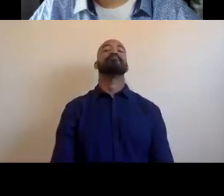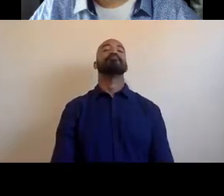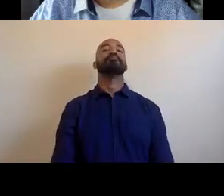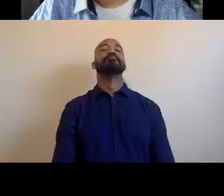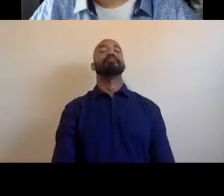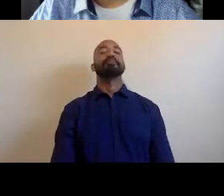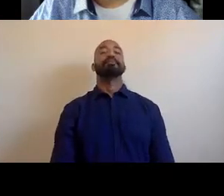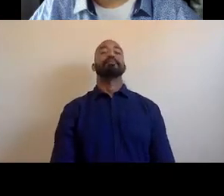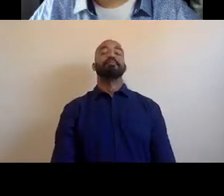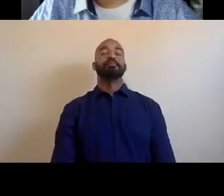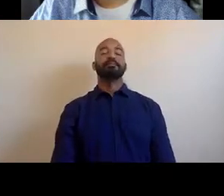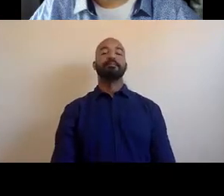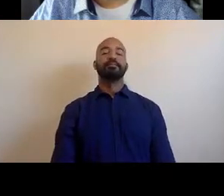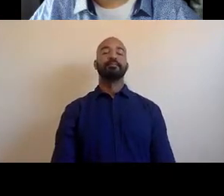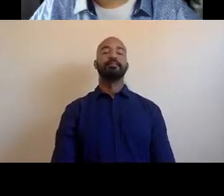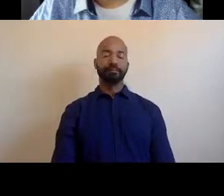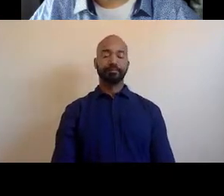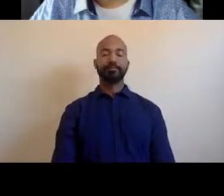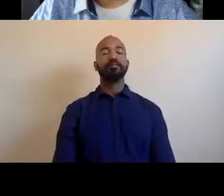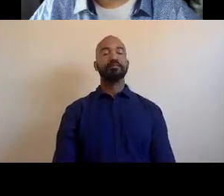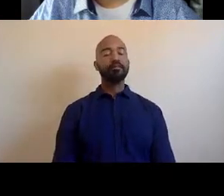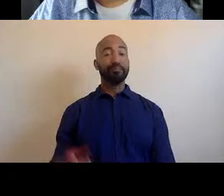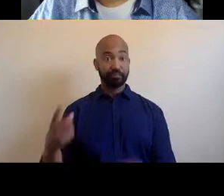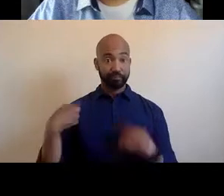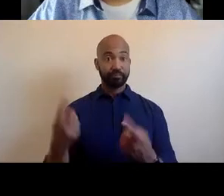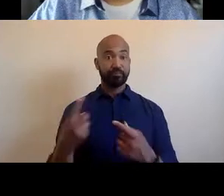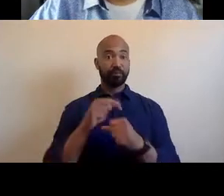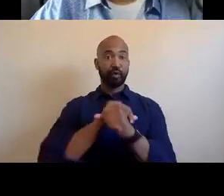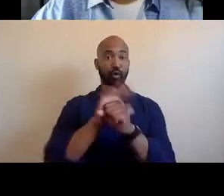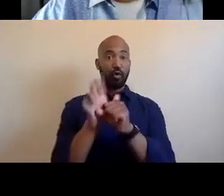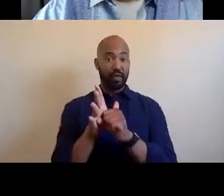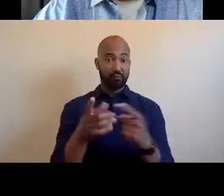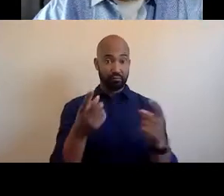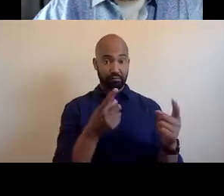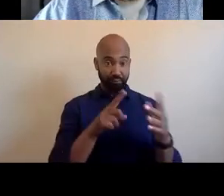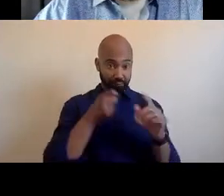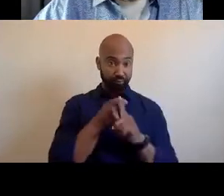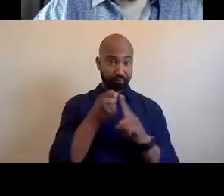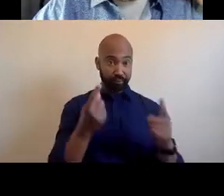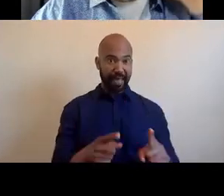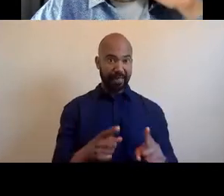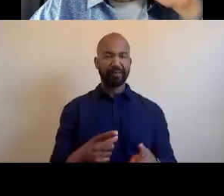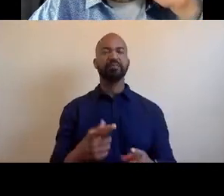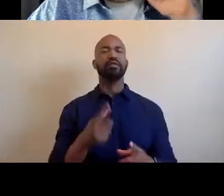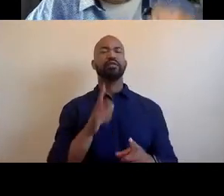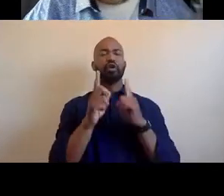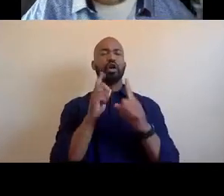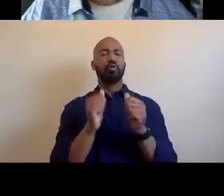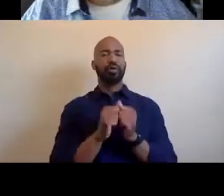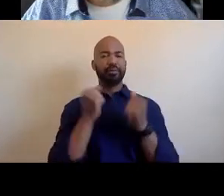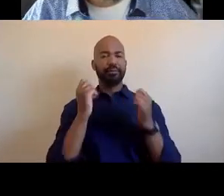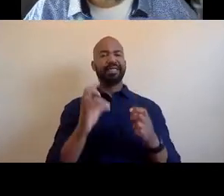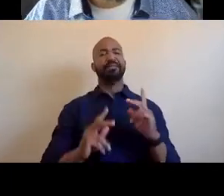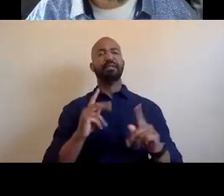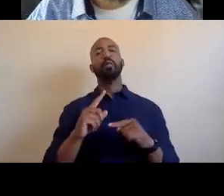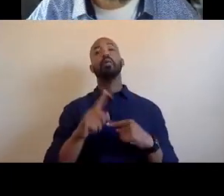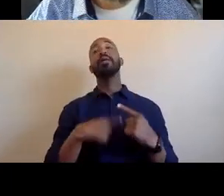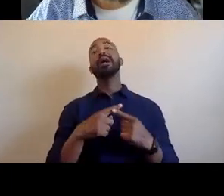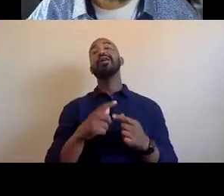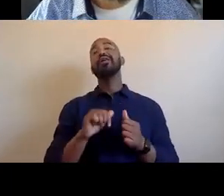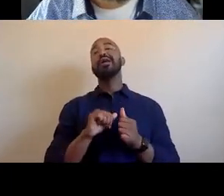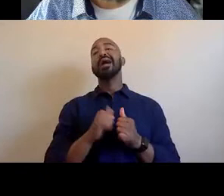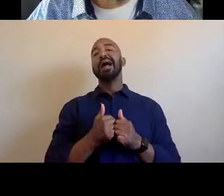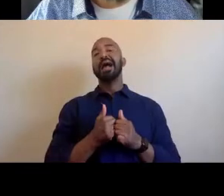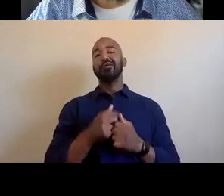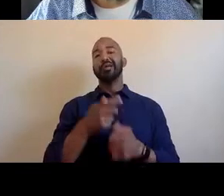So in light of the COVID-19 pandemic, there's been a lot of conversations that I've been involved with about how do we take care of things coming into our